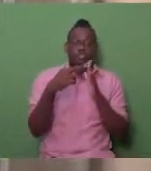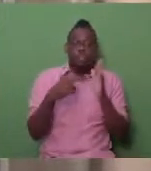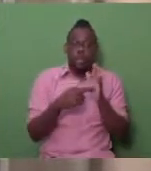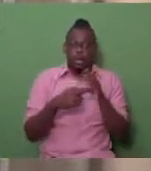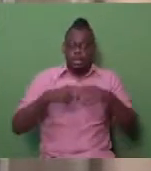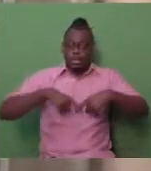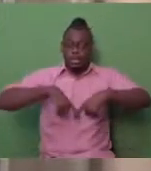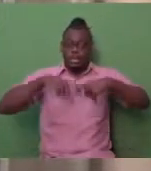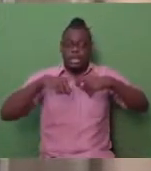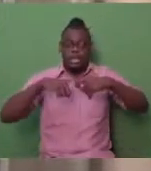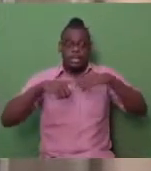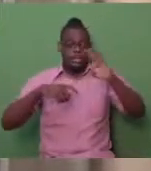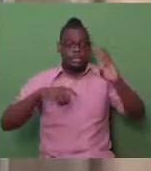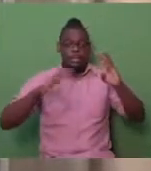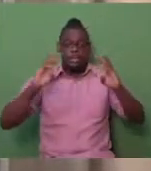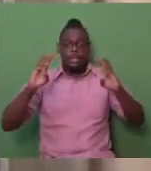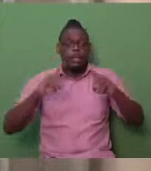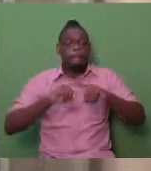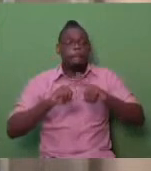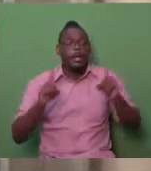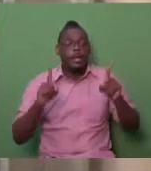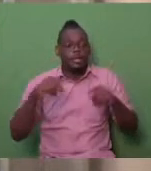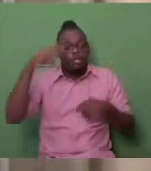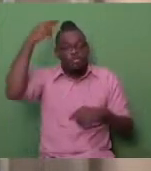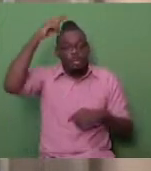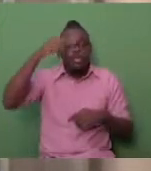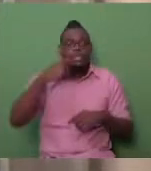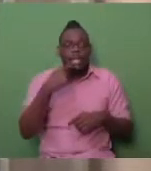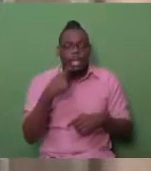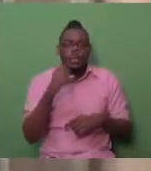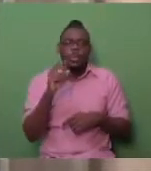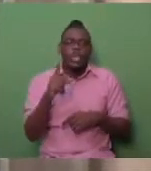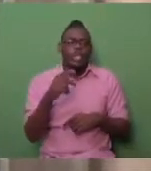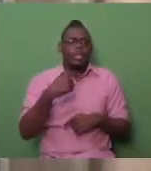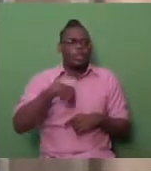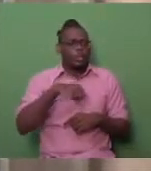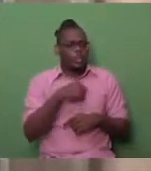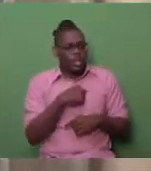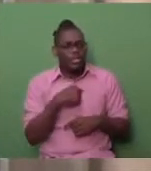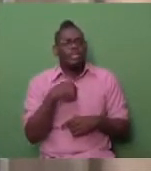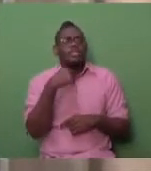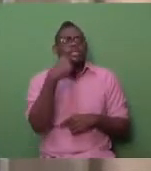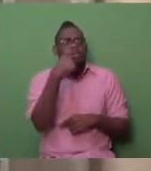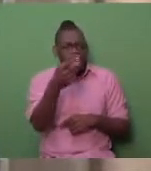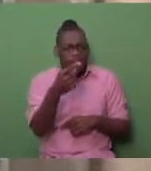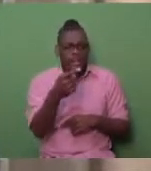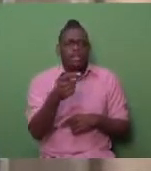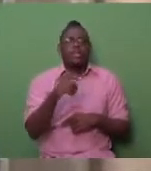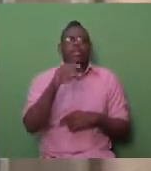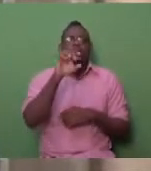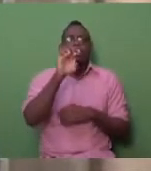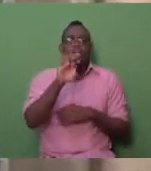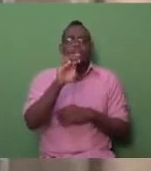EBC via unnecessary amendments to the law to change the law.